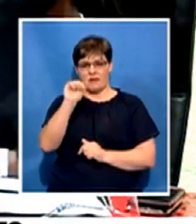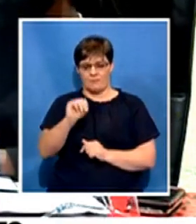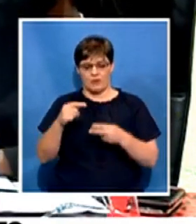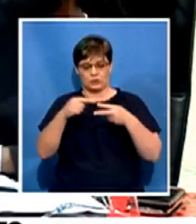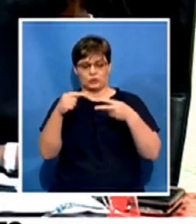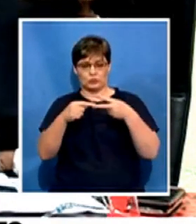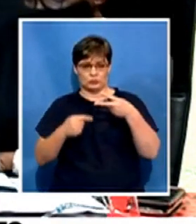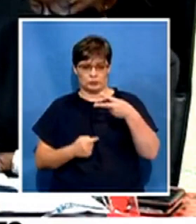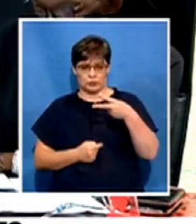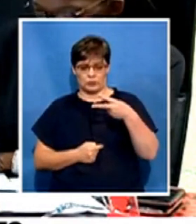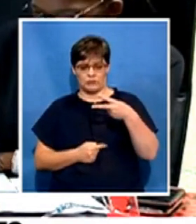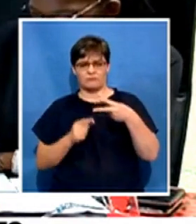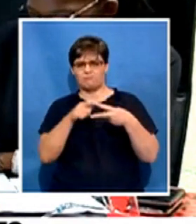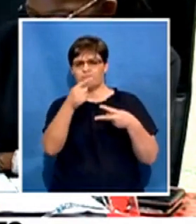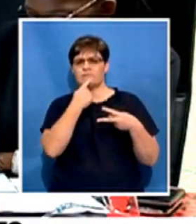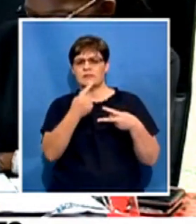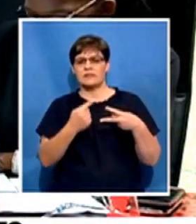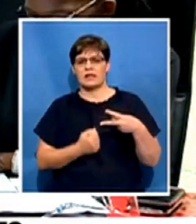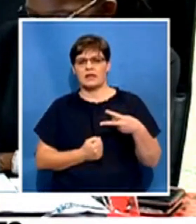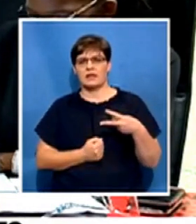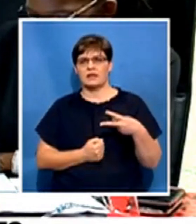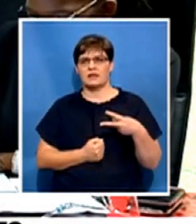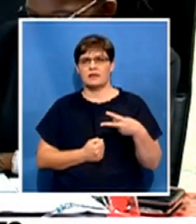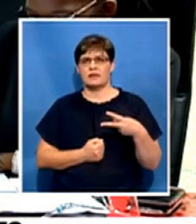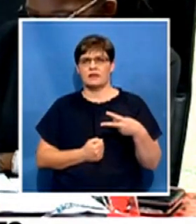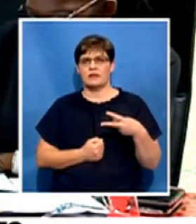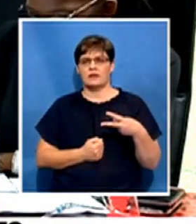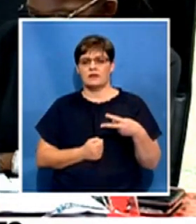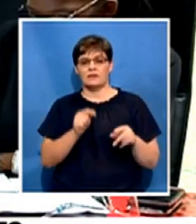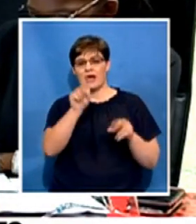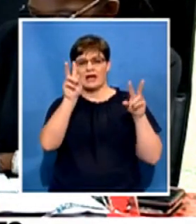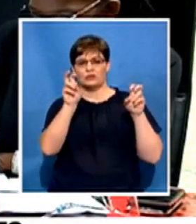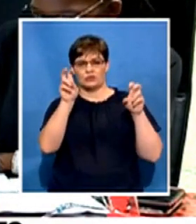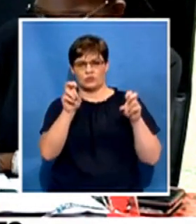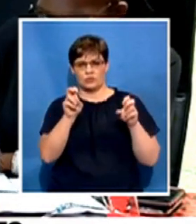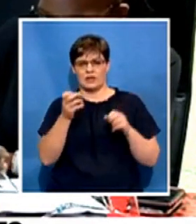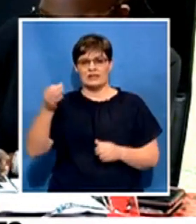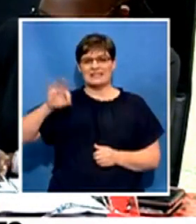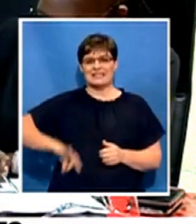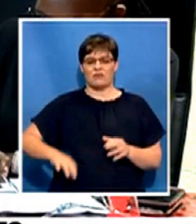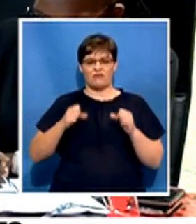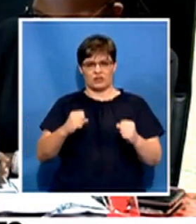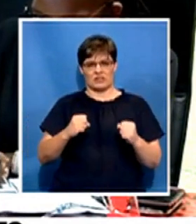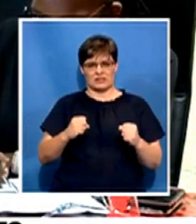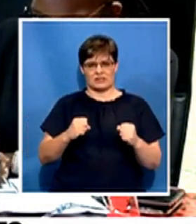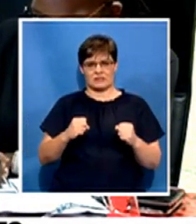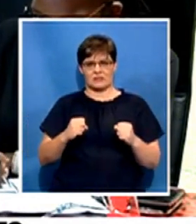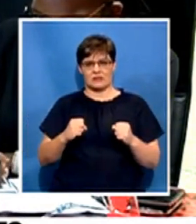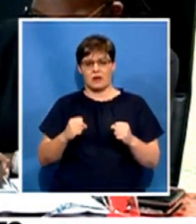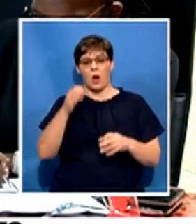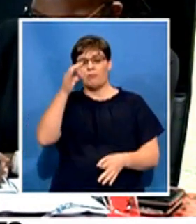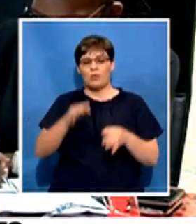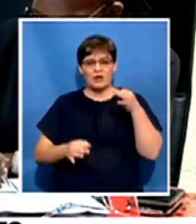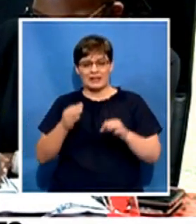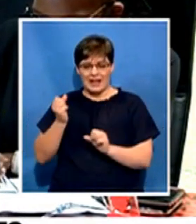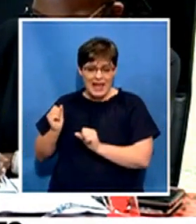the fact that this issue of salary freezes will have huge political implications during next year's local